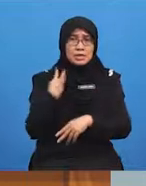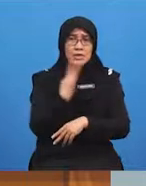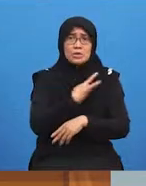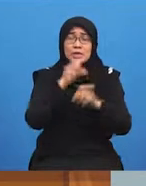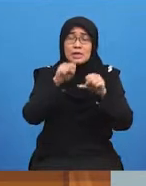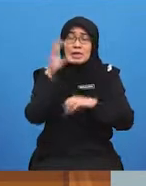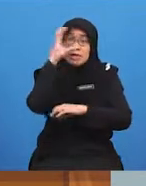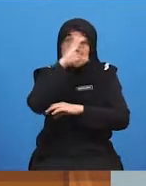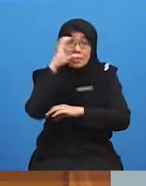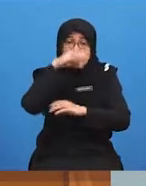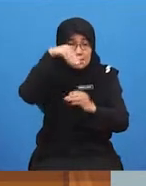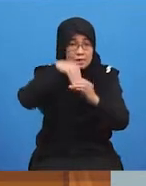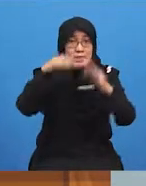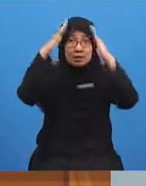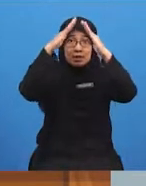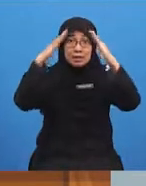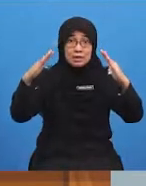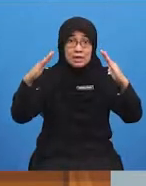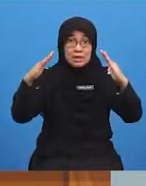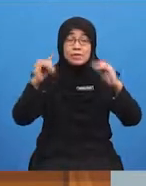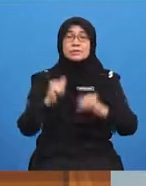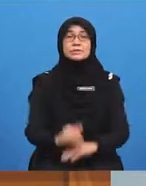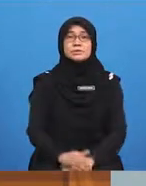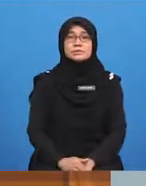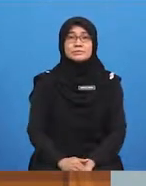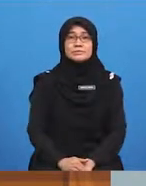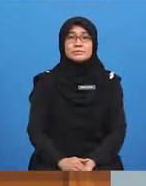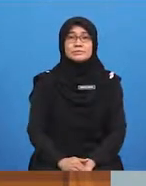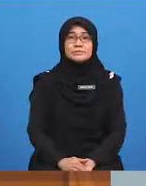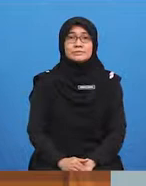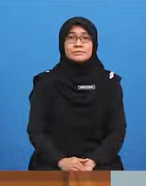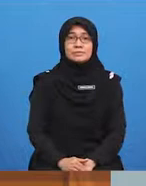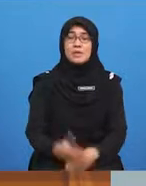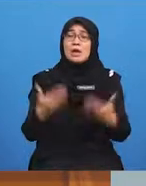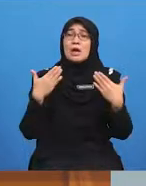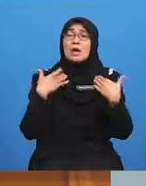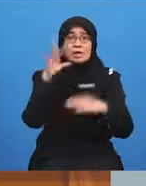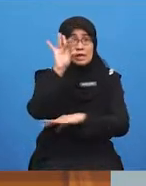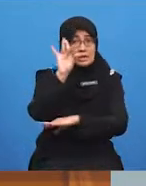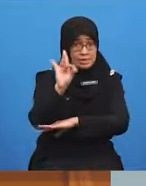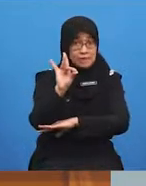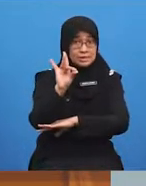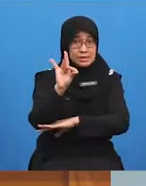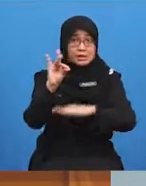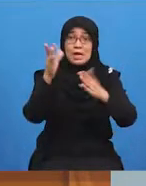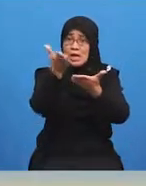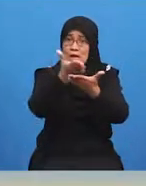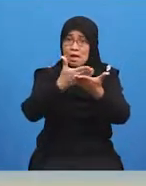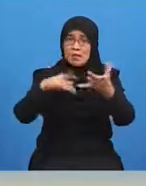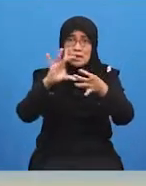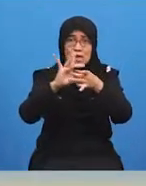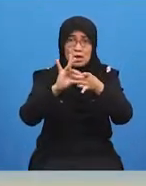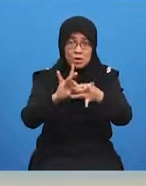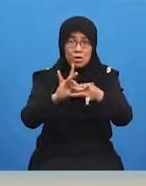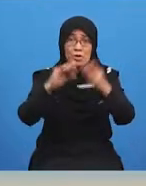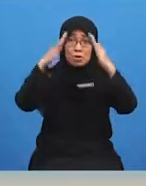Well, we will look at, like I've said before, we look at parts of a house. There are 8 of them. Are you ready, Yolo?